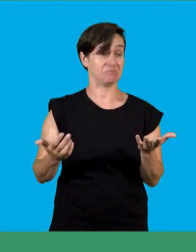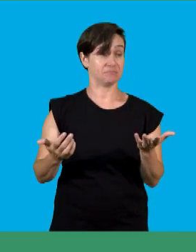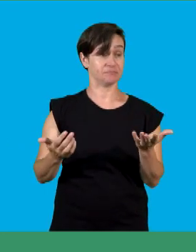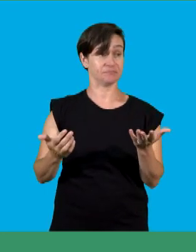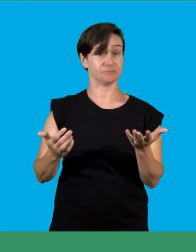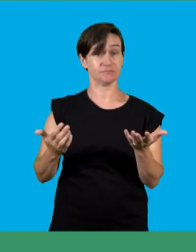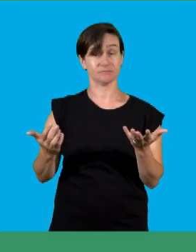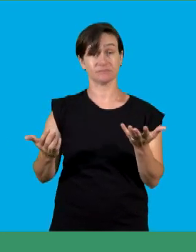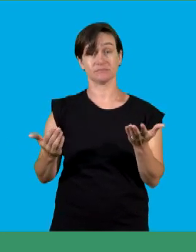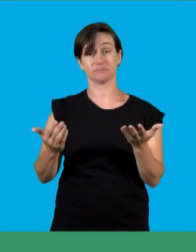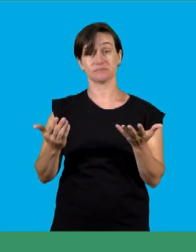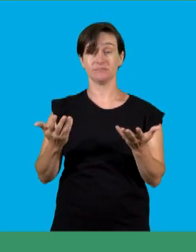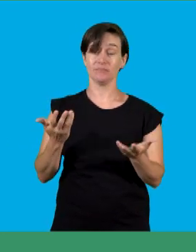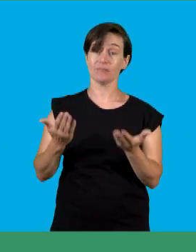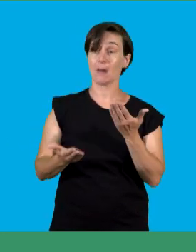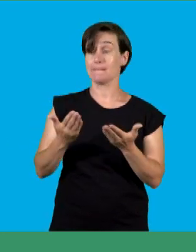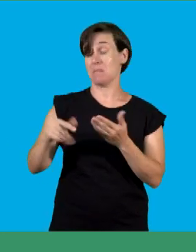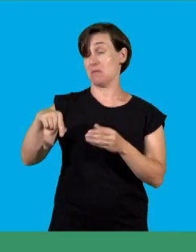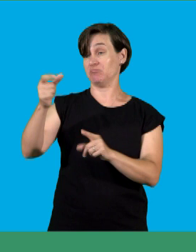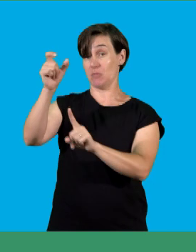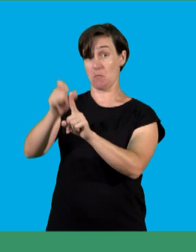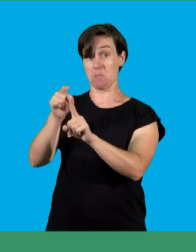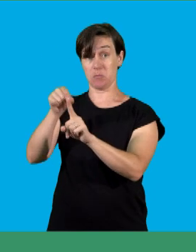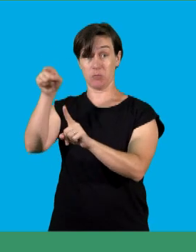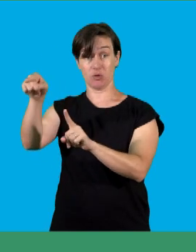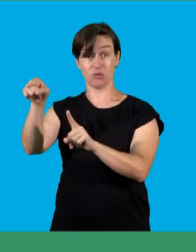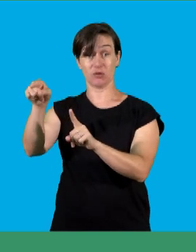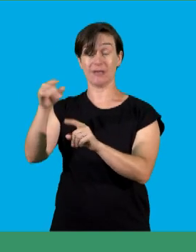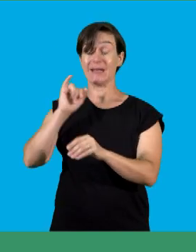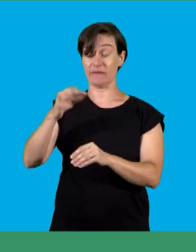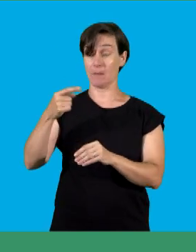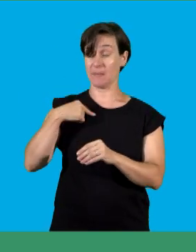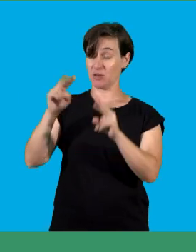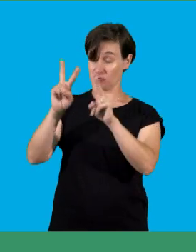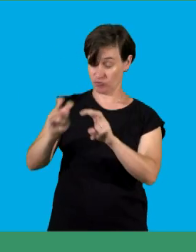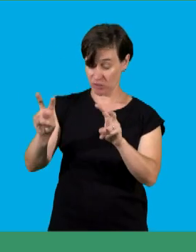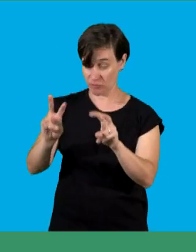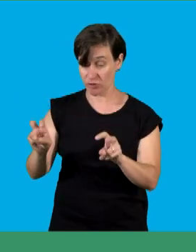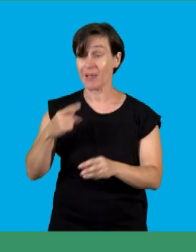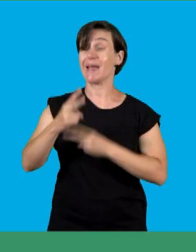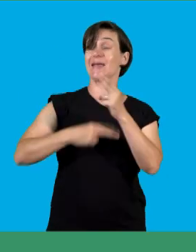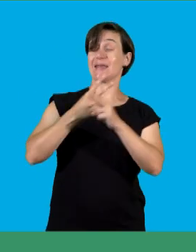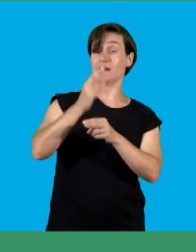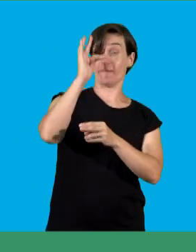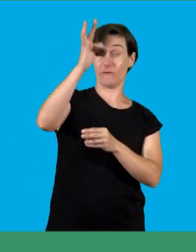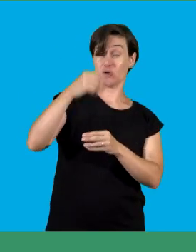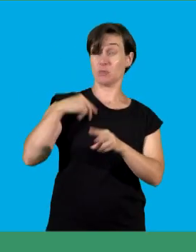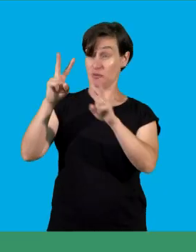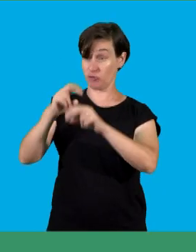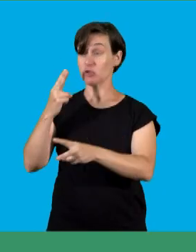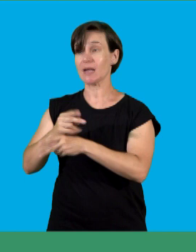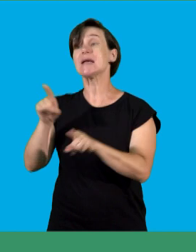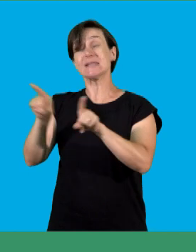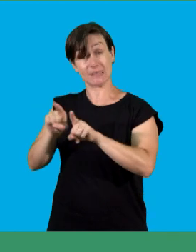the same person, if that person participated in the research a second time around. So we say